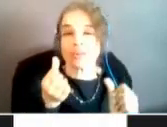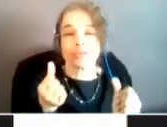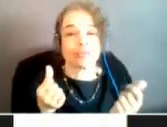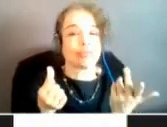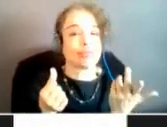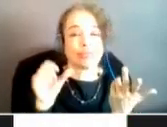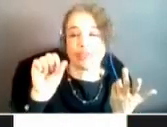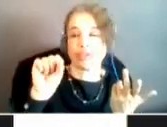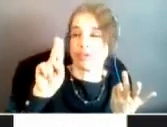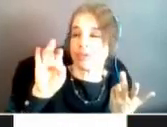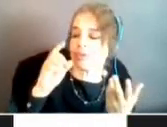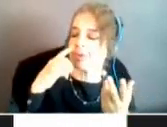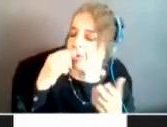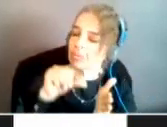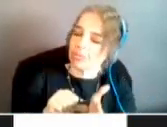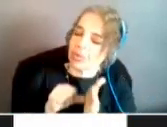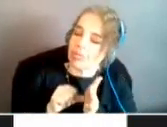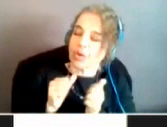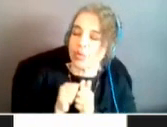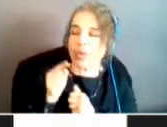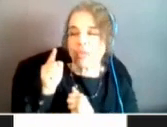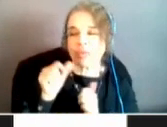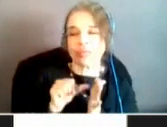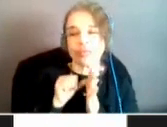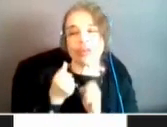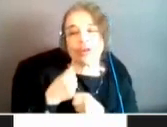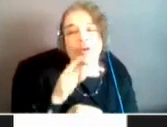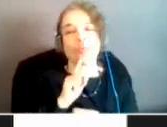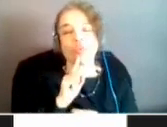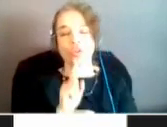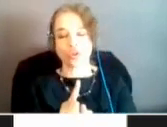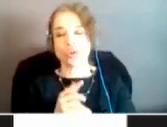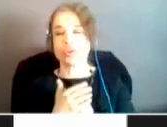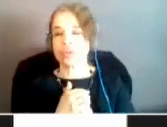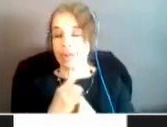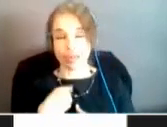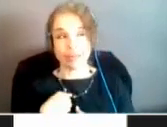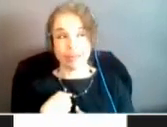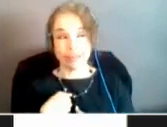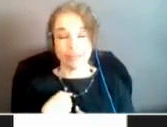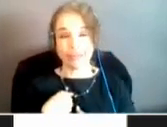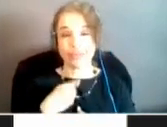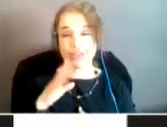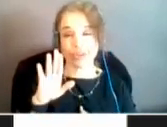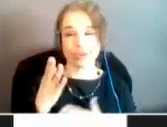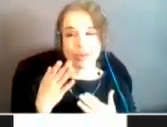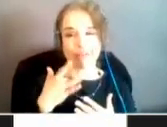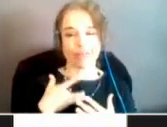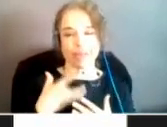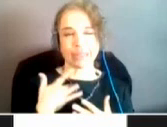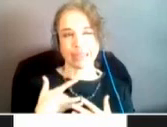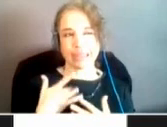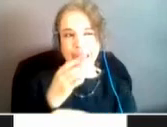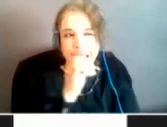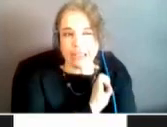You know, I just want to empathize with you, because I'm sure as I'm saying this, you're probably feeling some